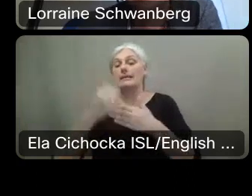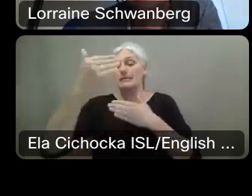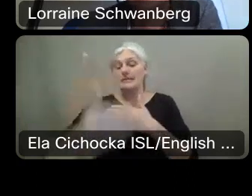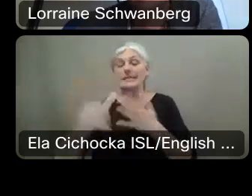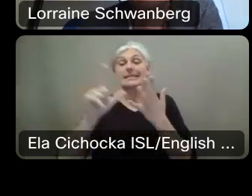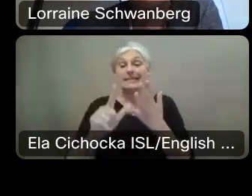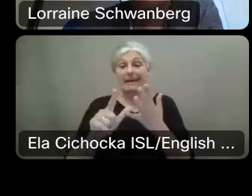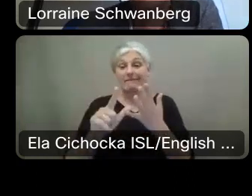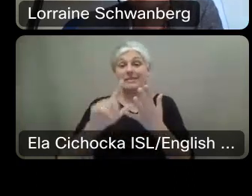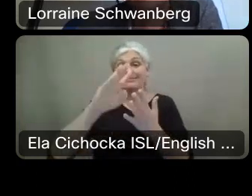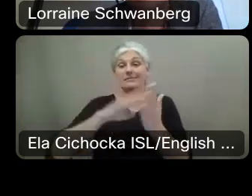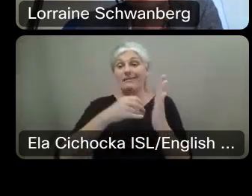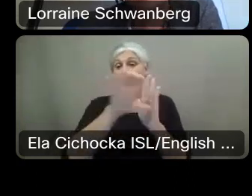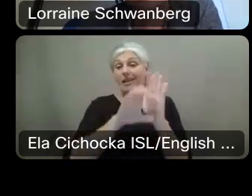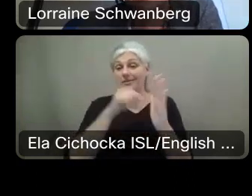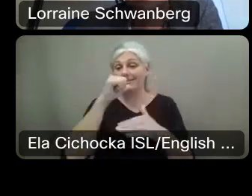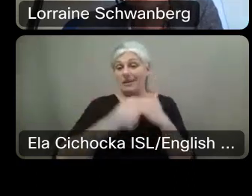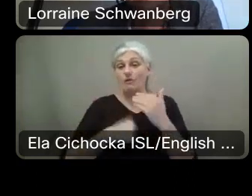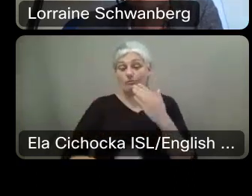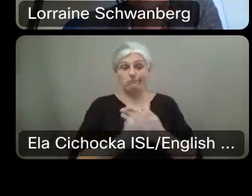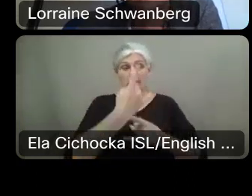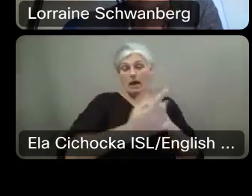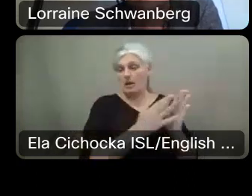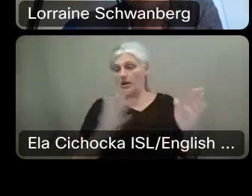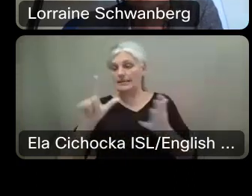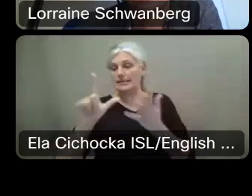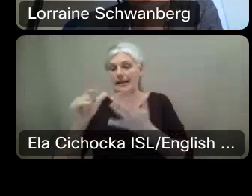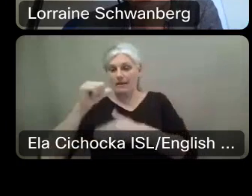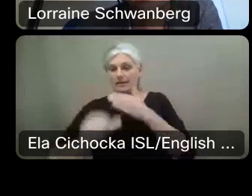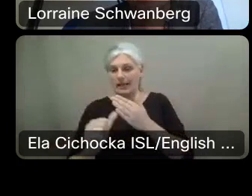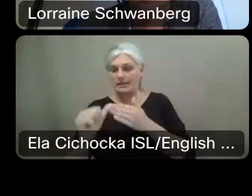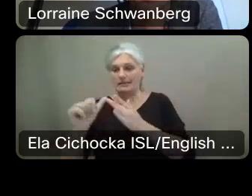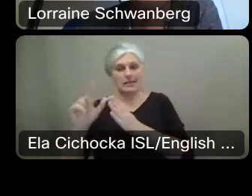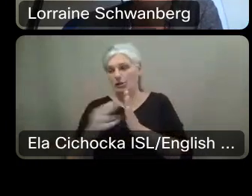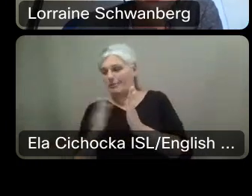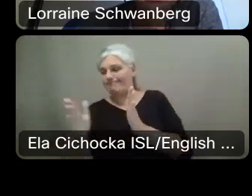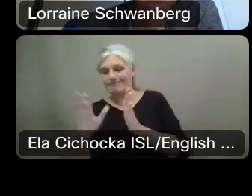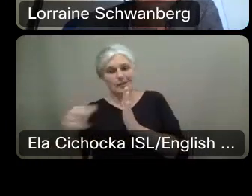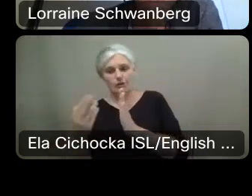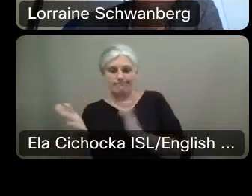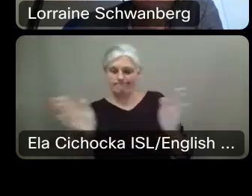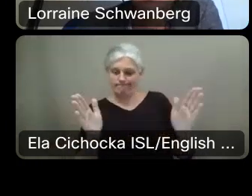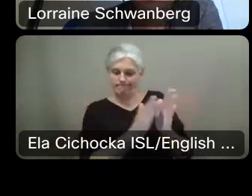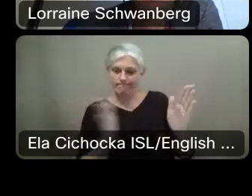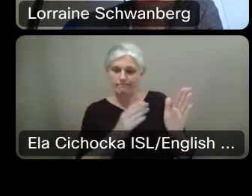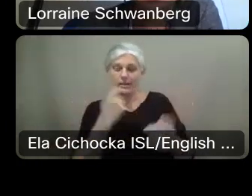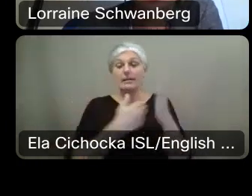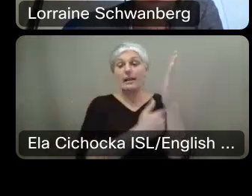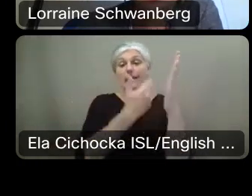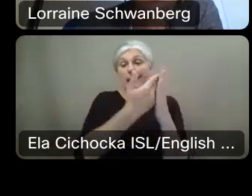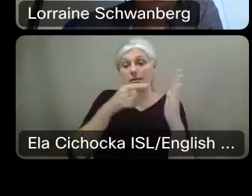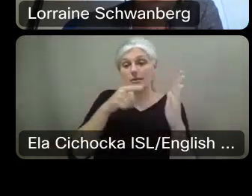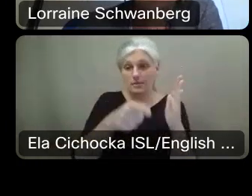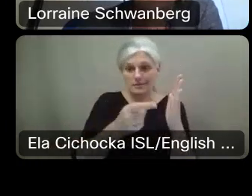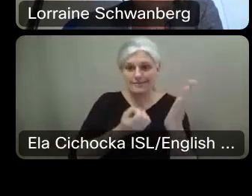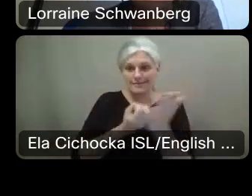calendar days from the day on which the provider was satisfied the incident had occurred. And then the legislation describes